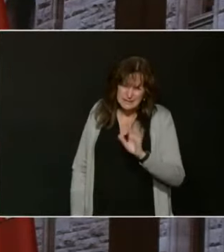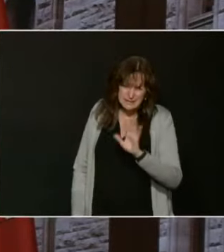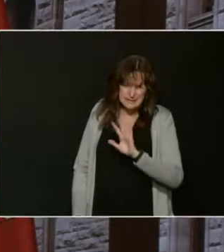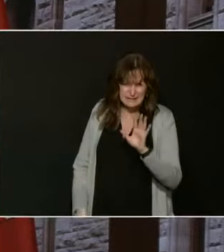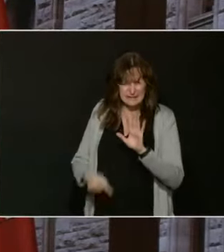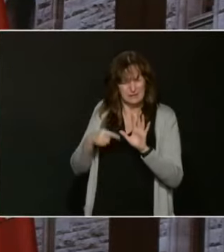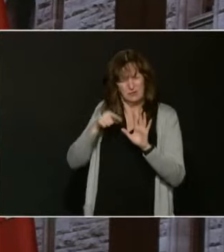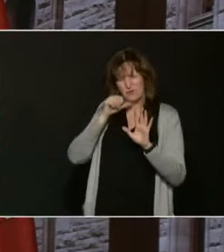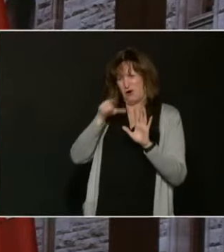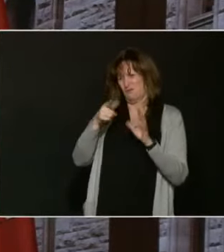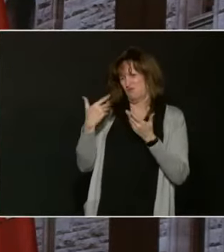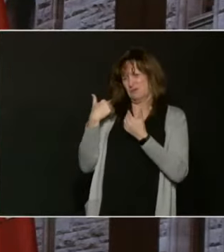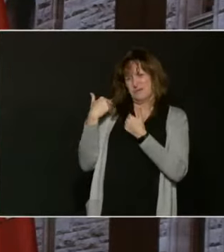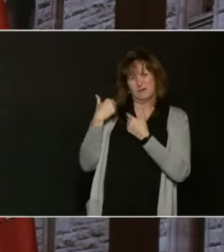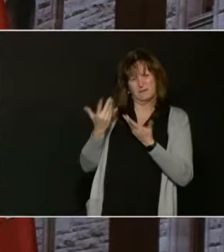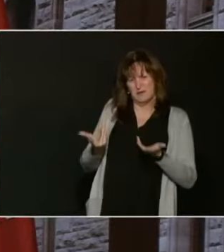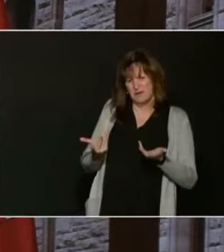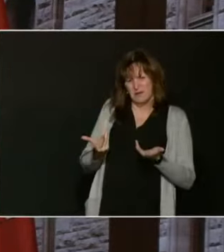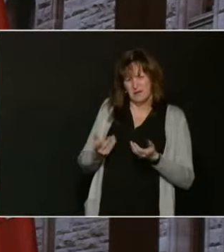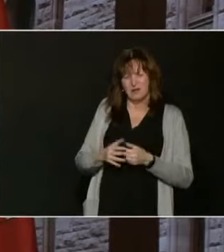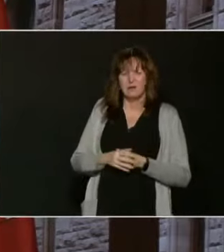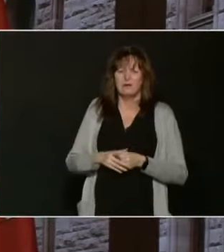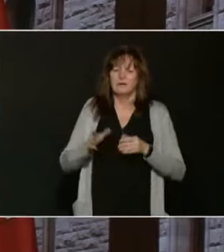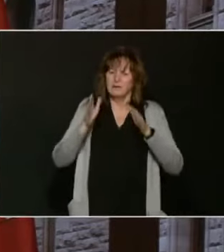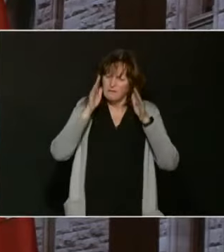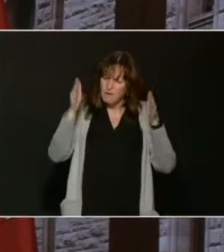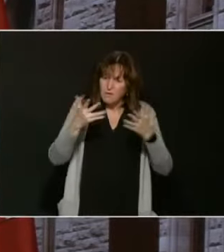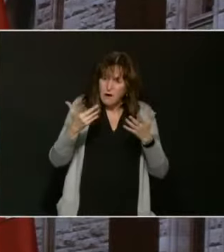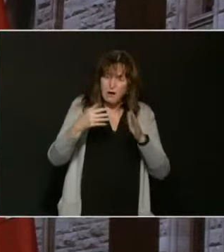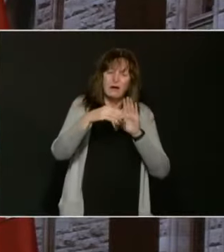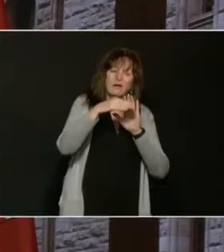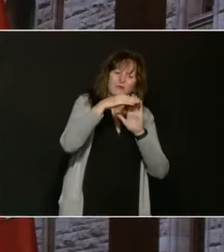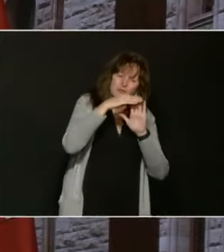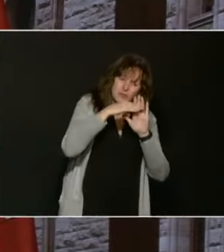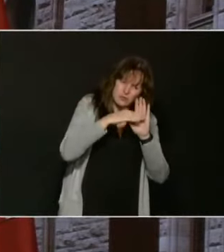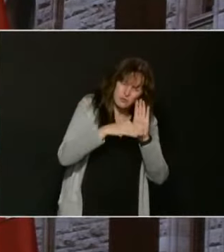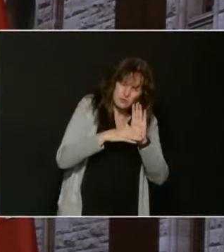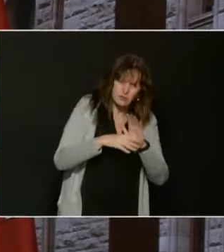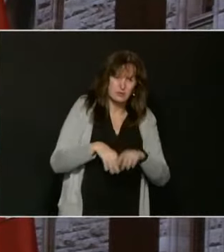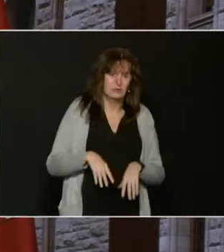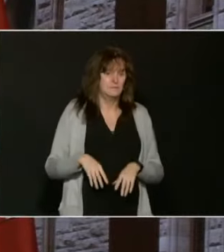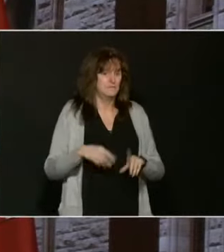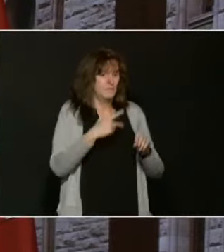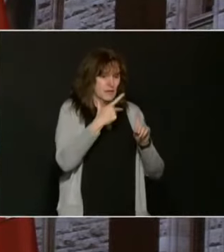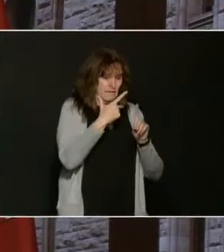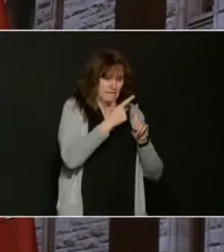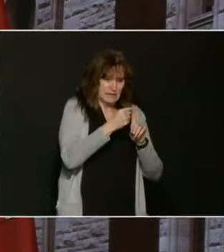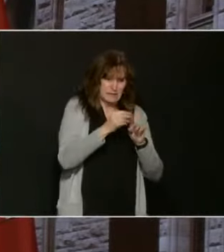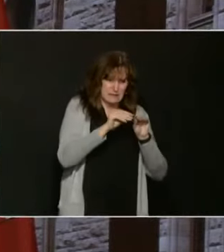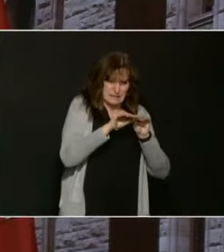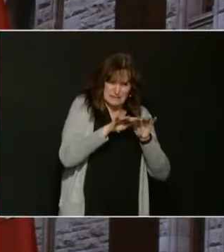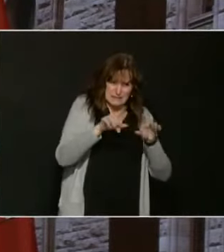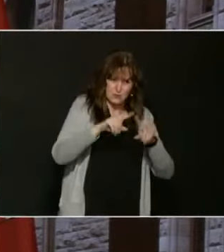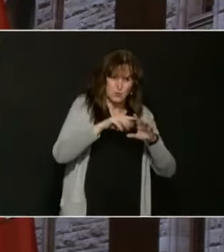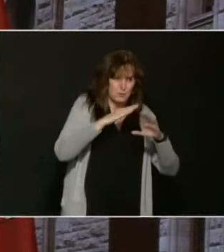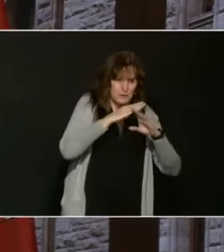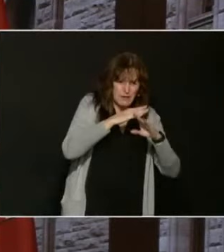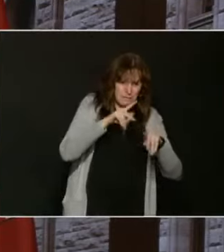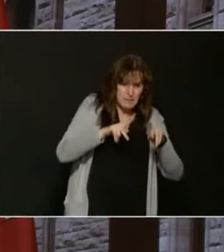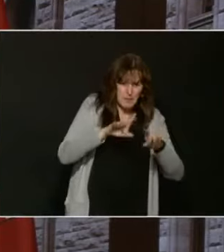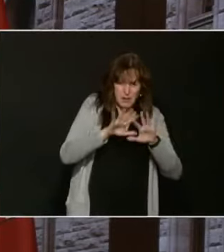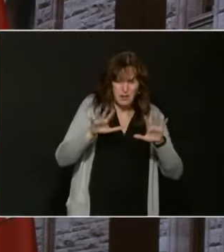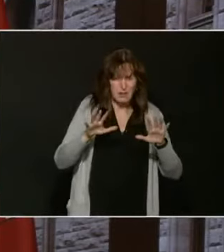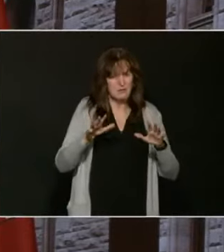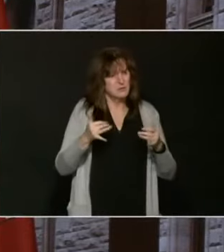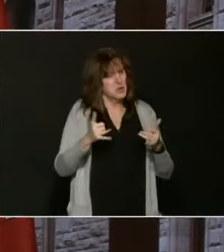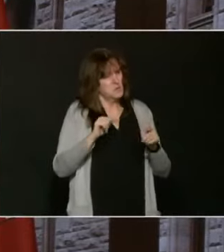task. Let's keep working forward to get the vaccines out and keep everybody protected. So with that, I'm going to hand over to the media for questions. We'll